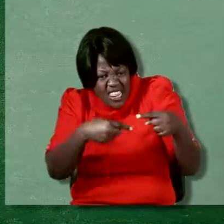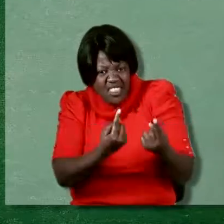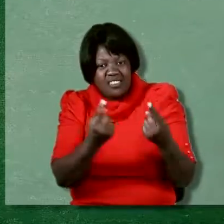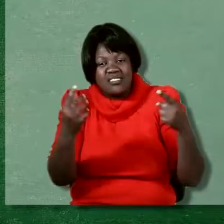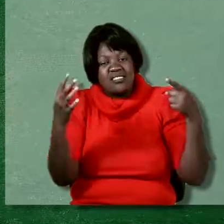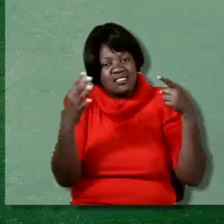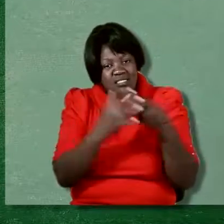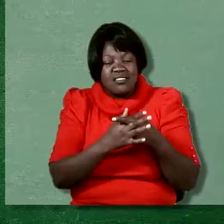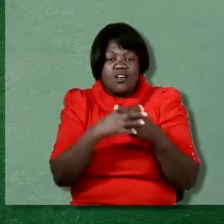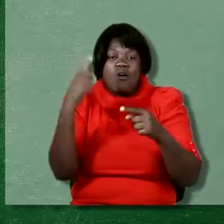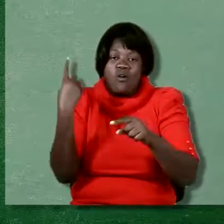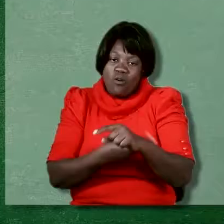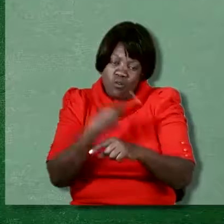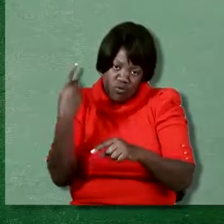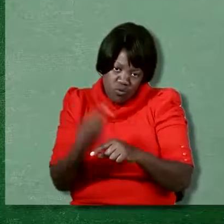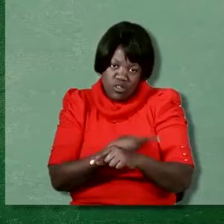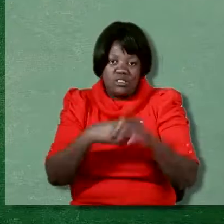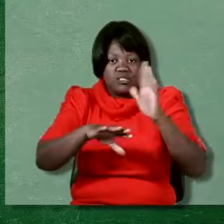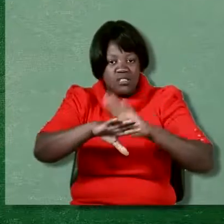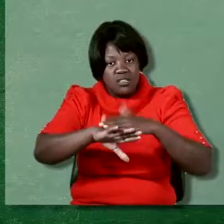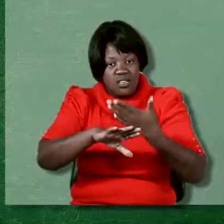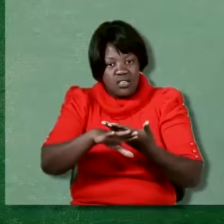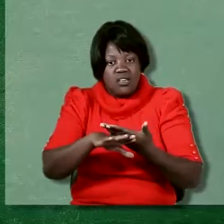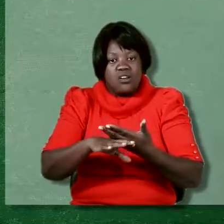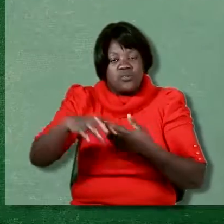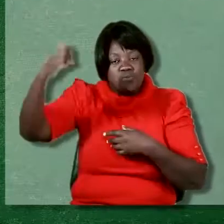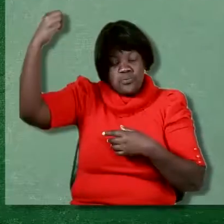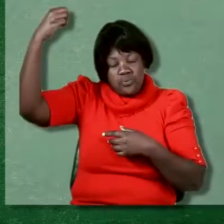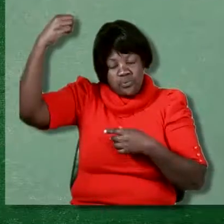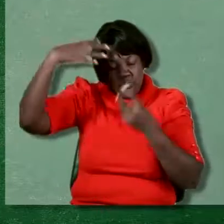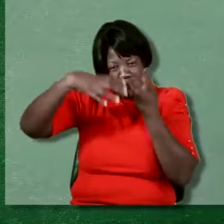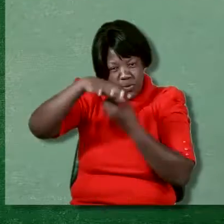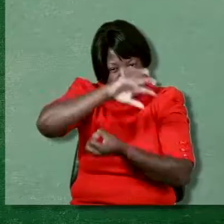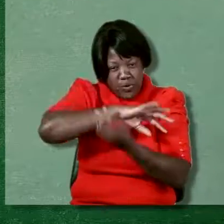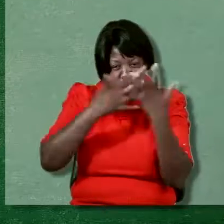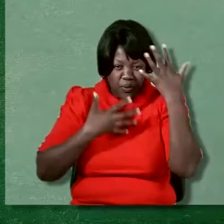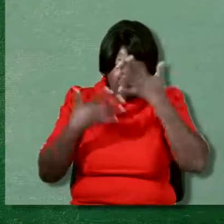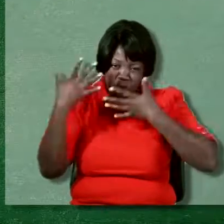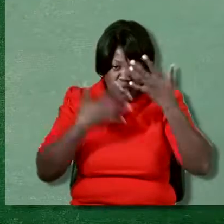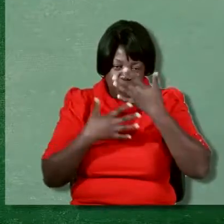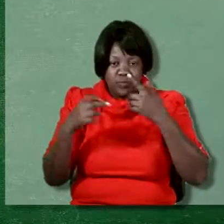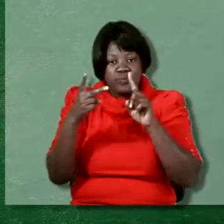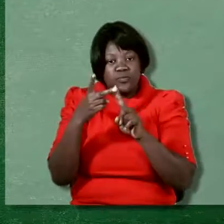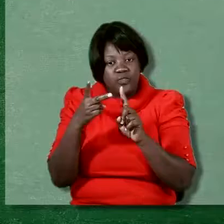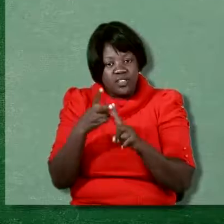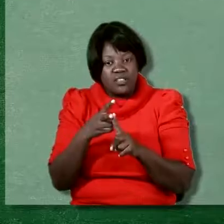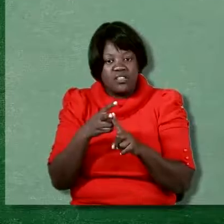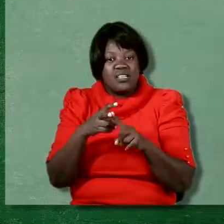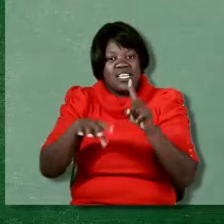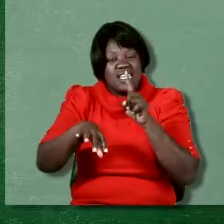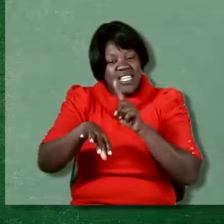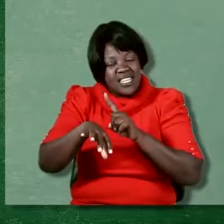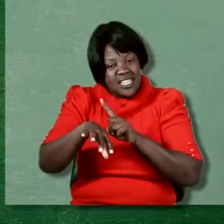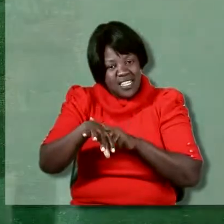habits. For example, I take a shower every morning, or what time does Dad